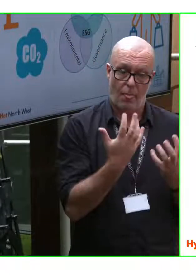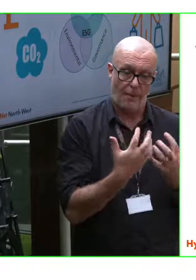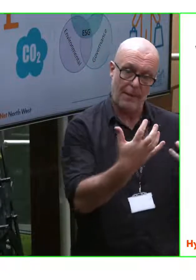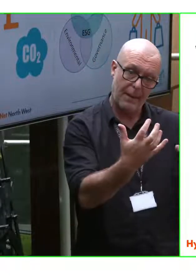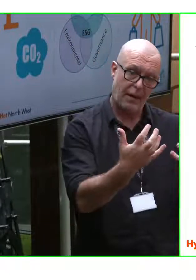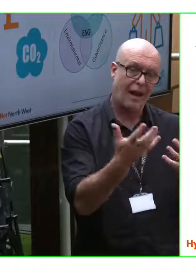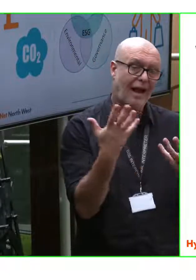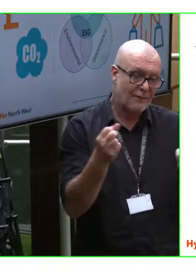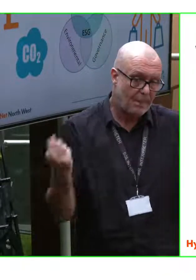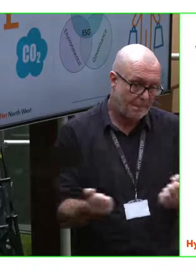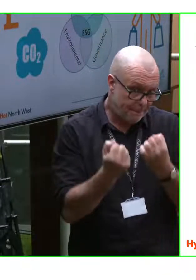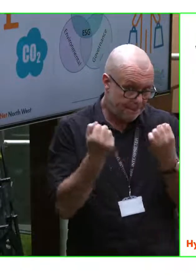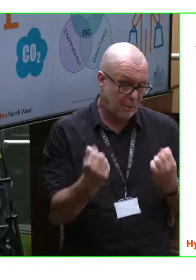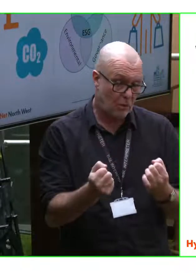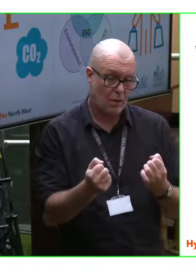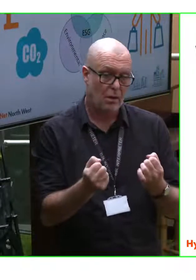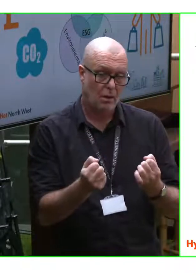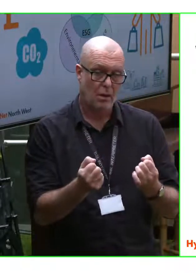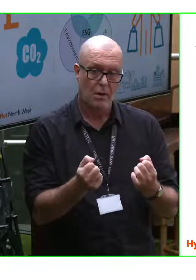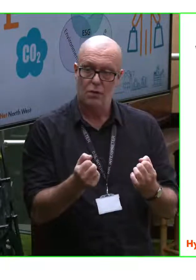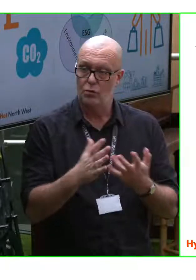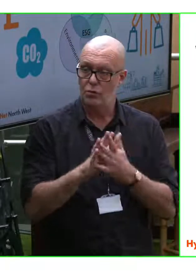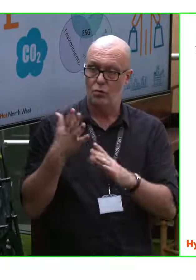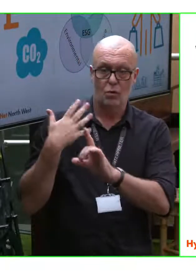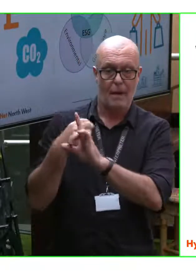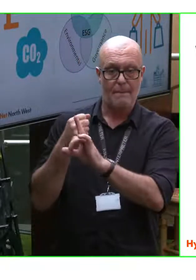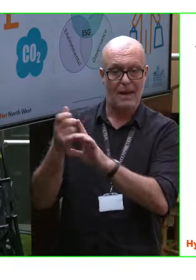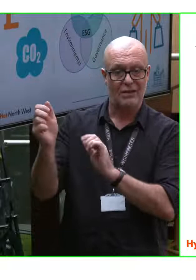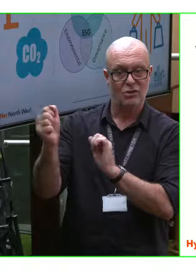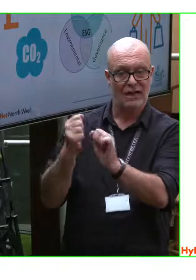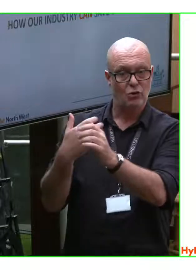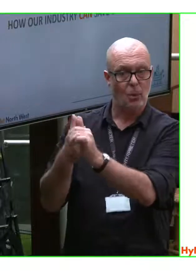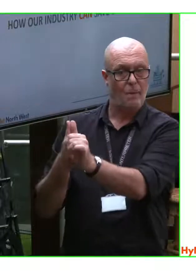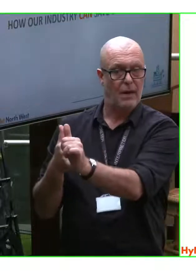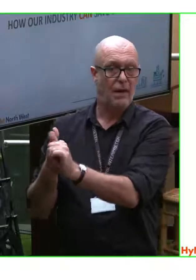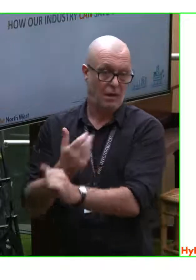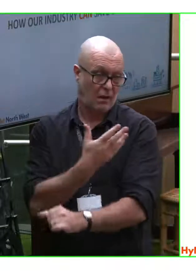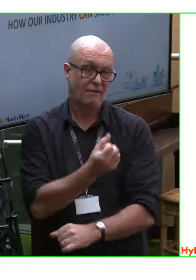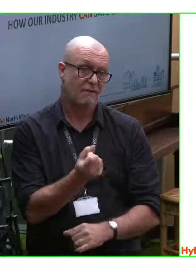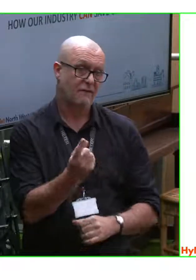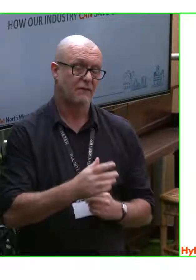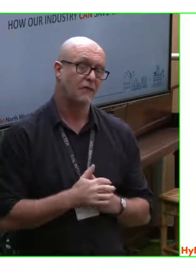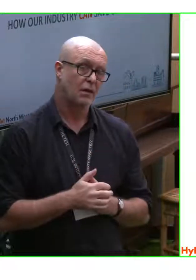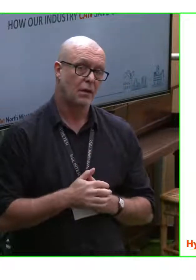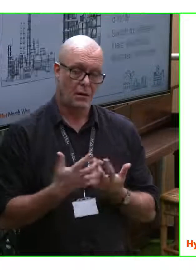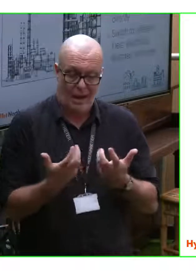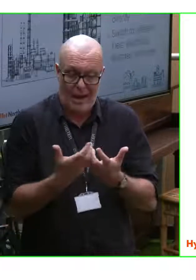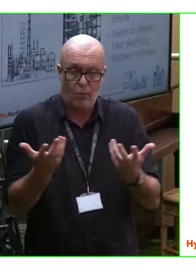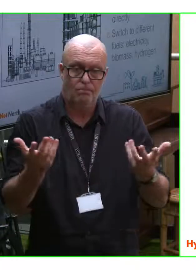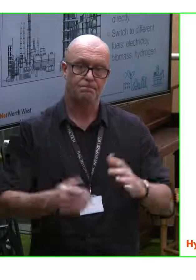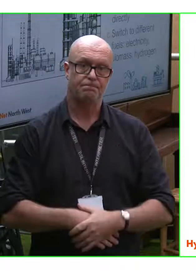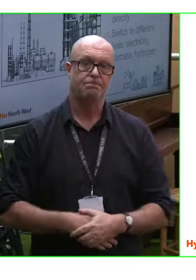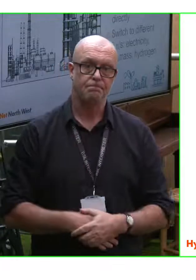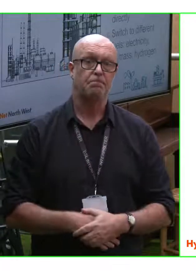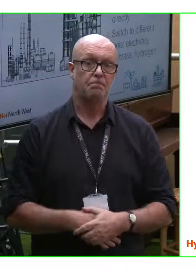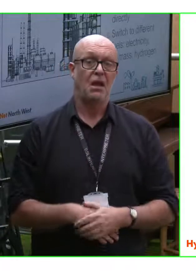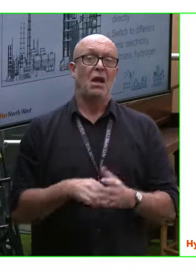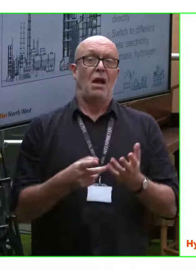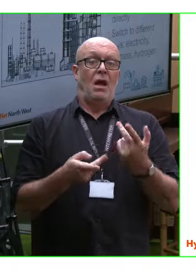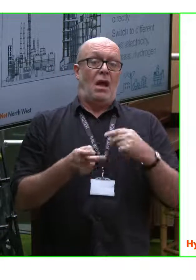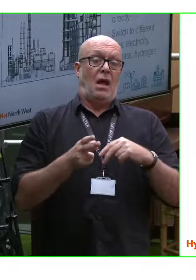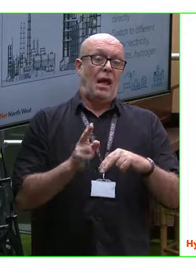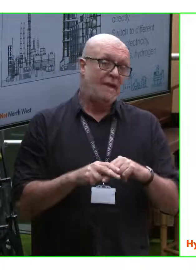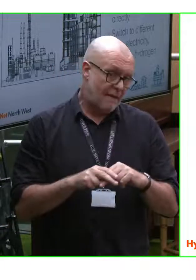the power to change what large companies are doing. So how do we do it? So if I'm dealing with